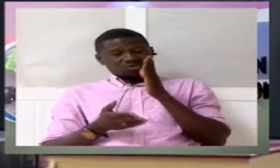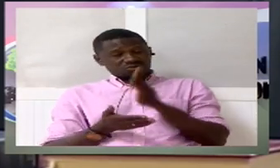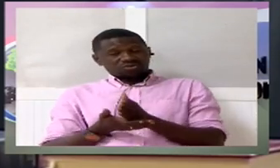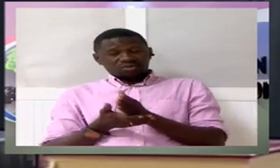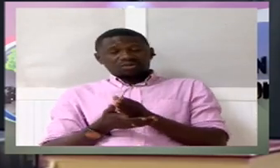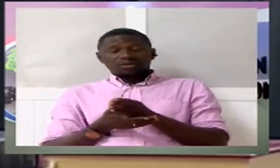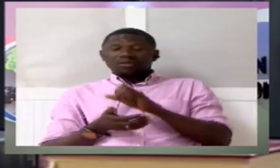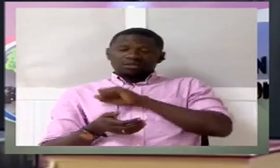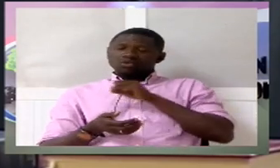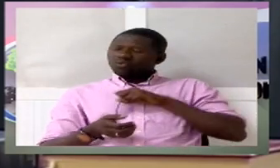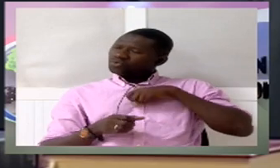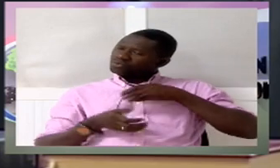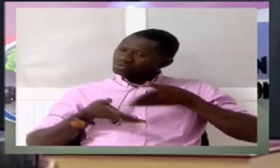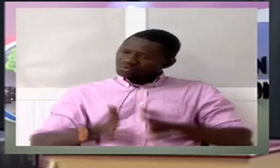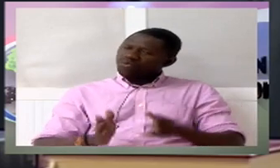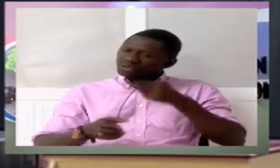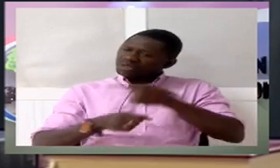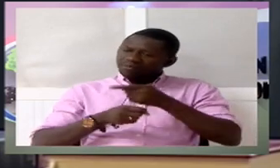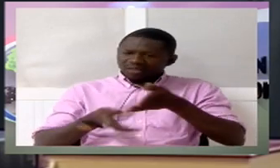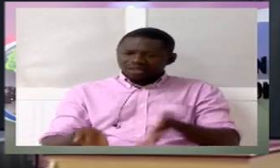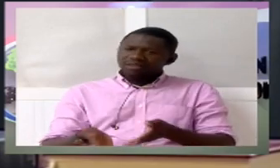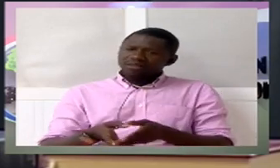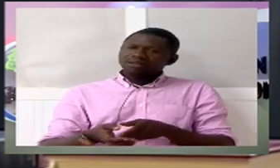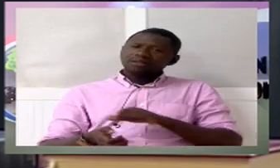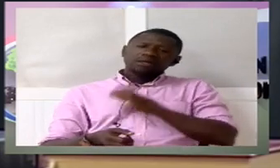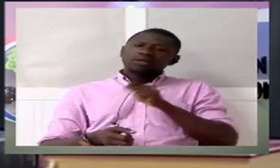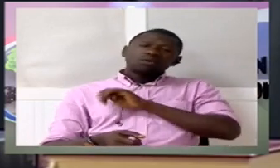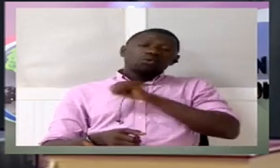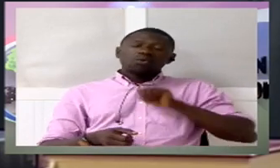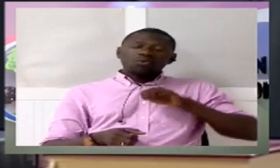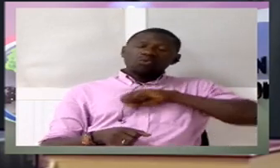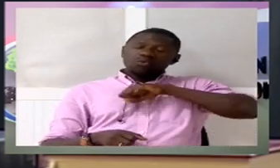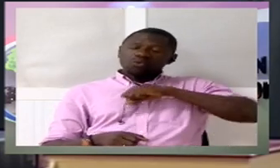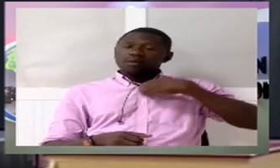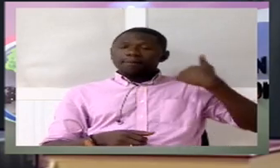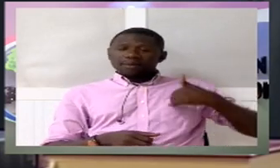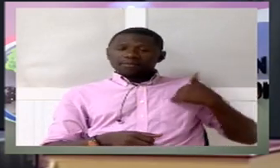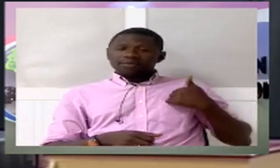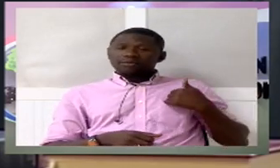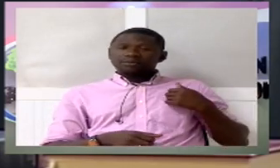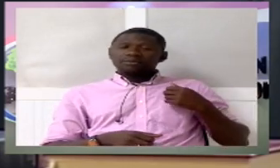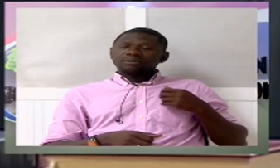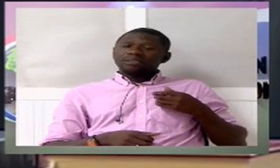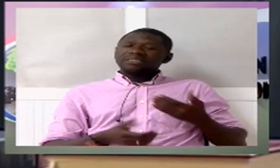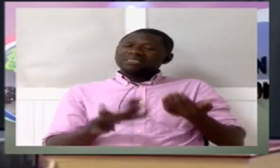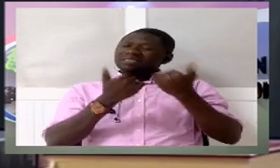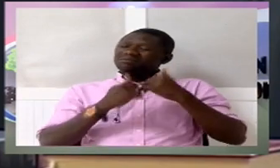it's our motherland and our own people inflicting so much